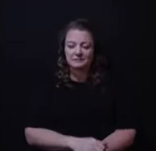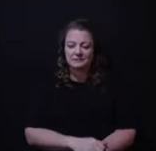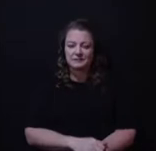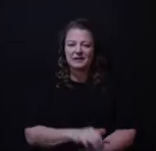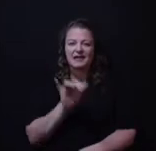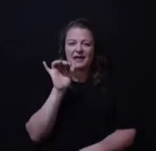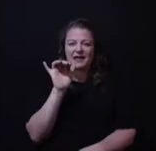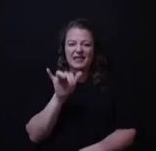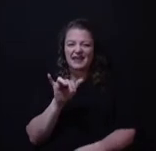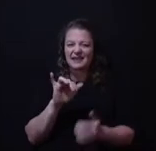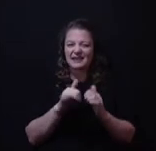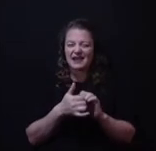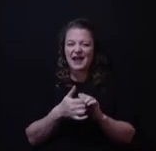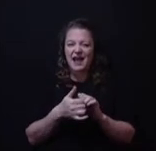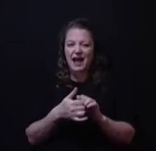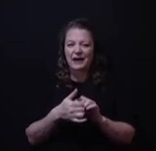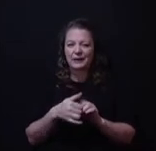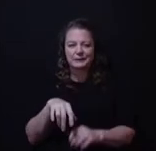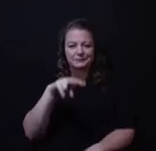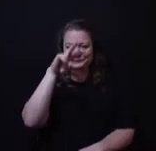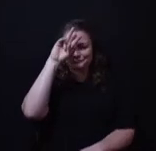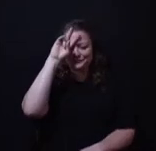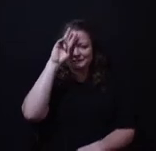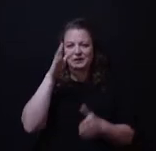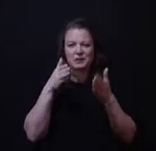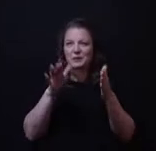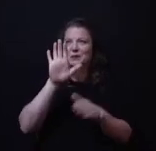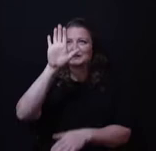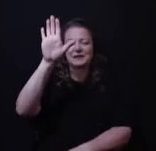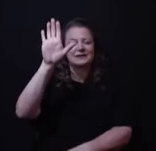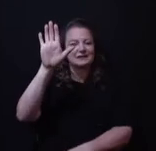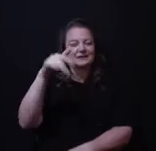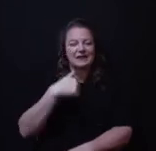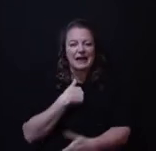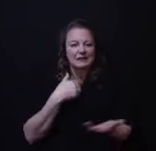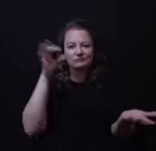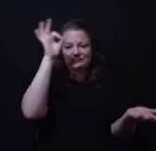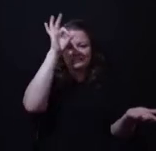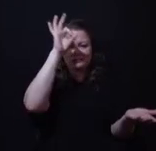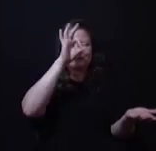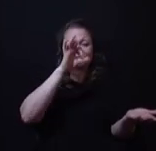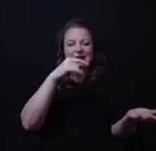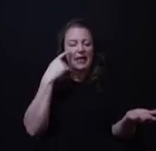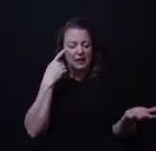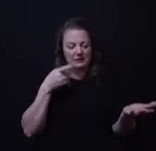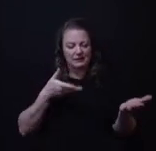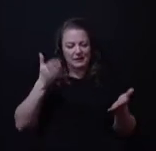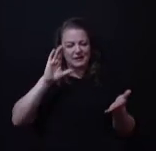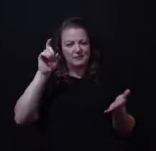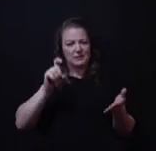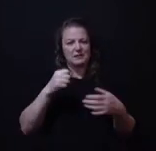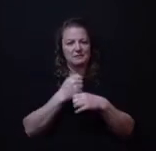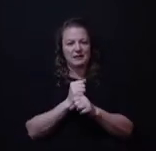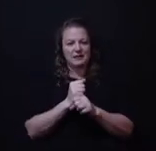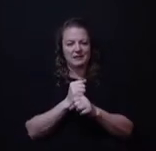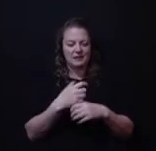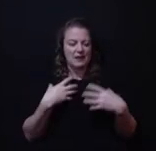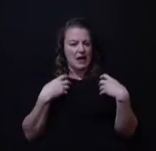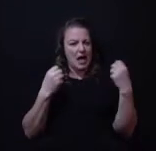That's how ignorant to the ways of God I was. I thought God was supposed to make you healthy, wealthy, and